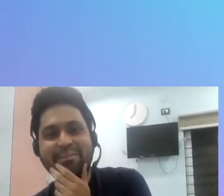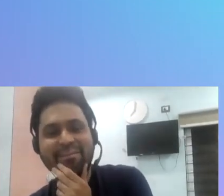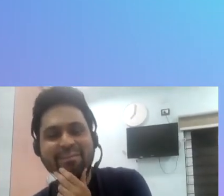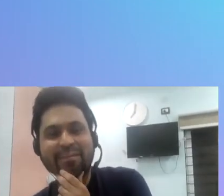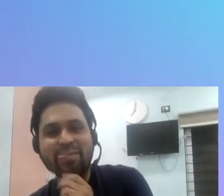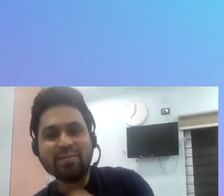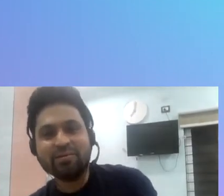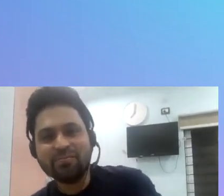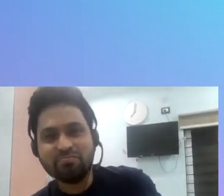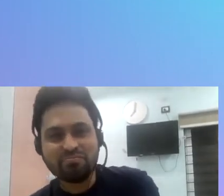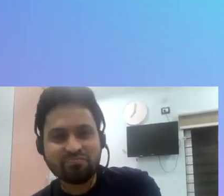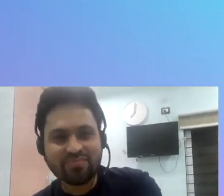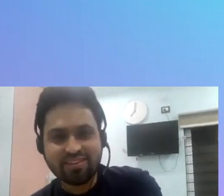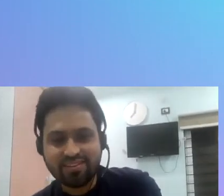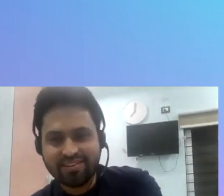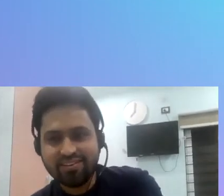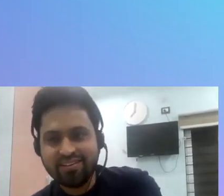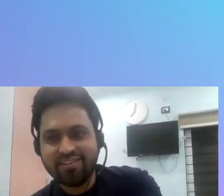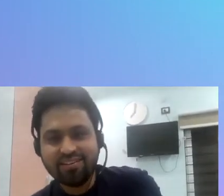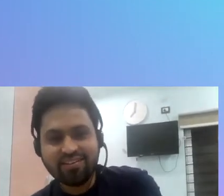with you in the Zoom chat. If you go to